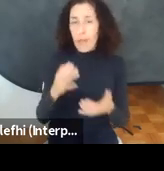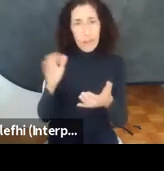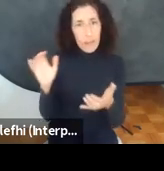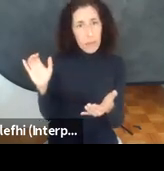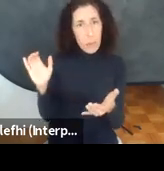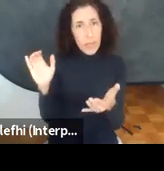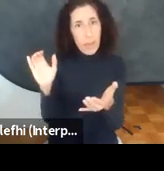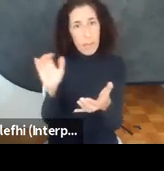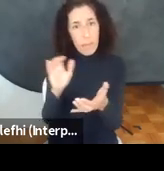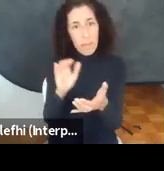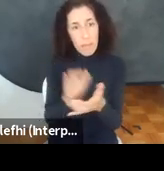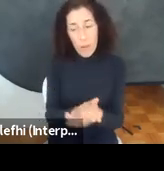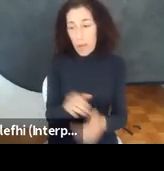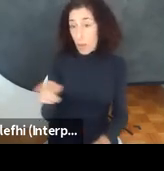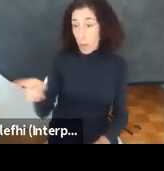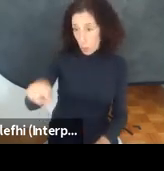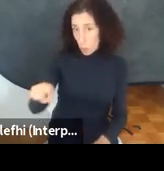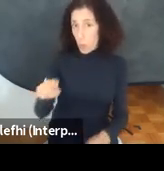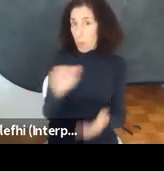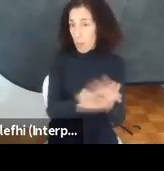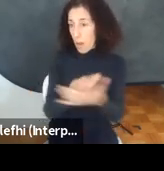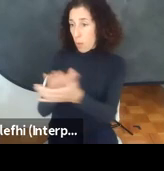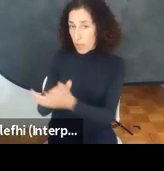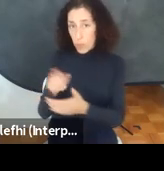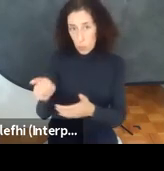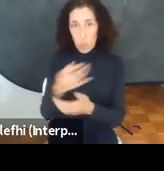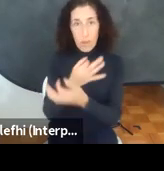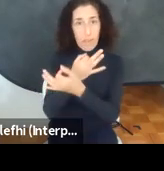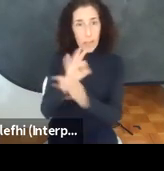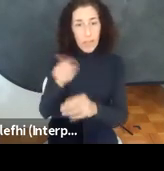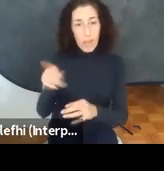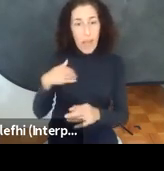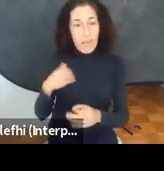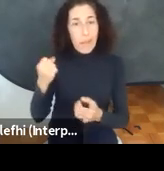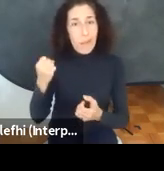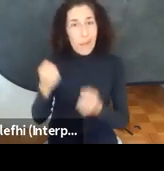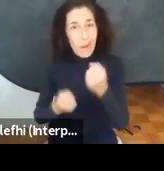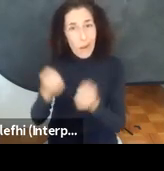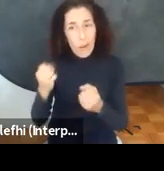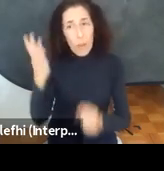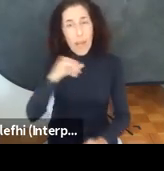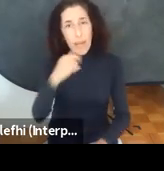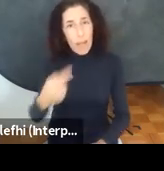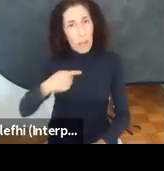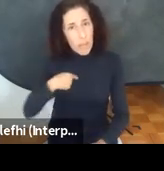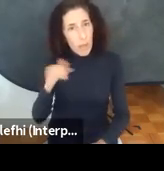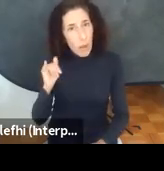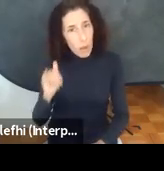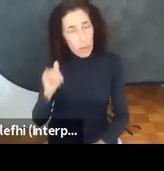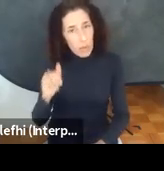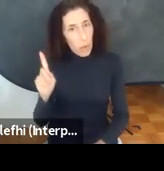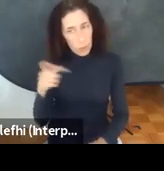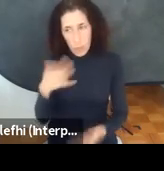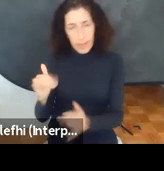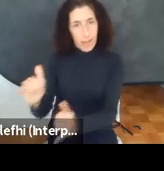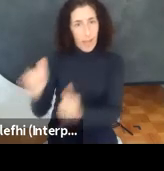have a car. And y'all free. So why can't we have it? Right. Absolutely. You know, we want what you want. We